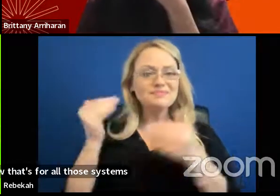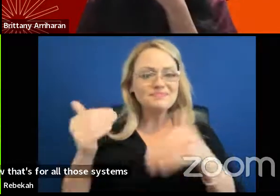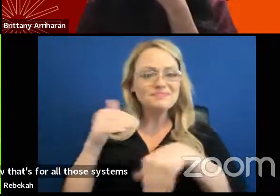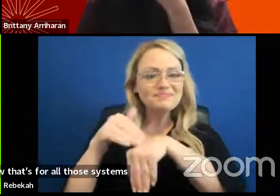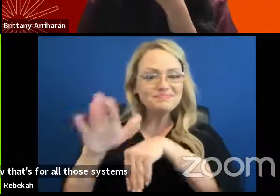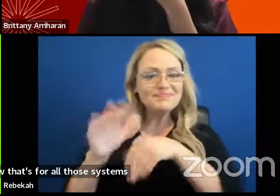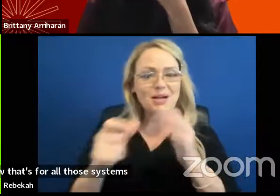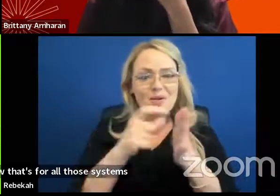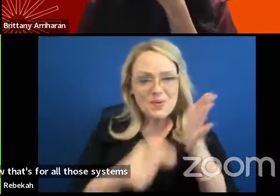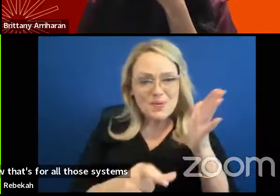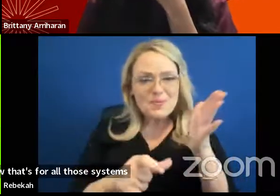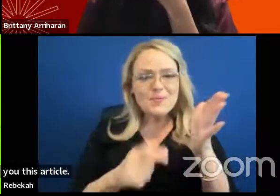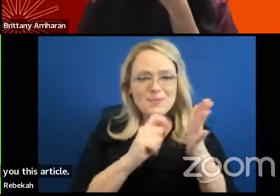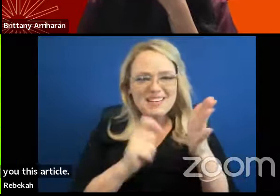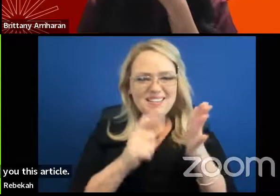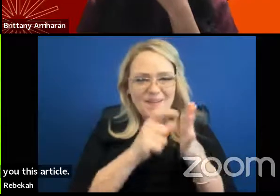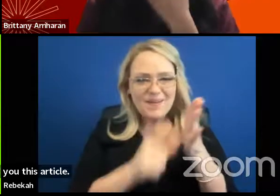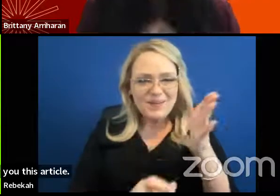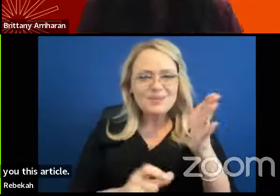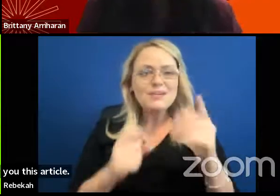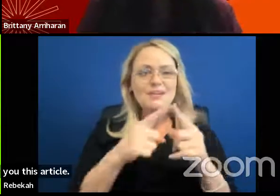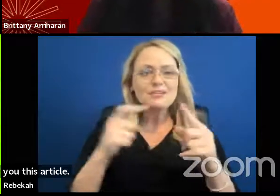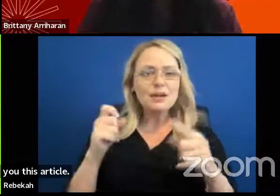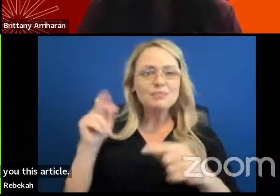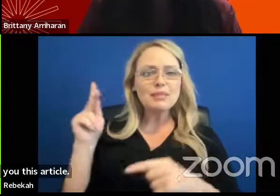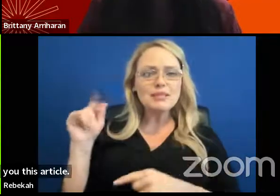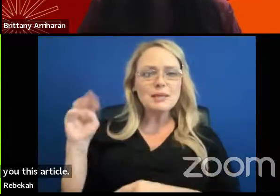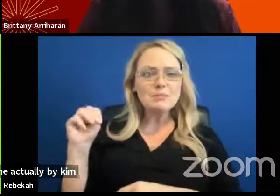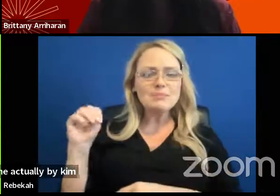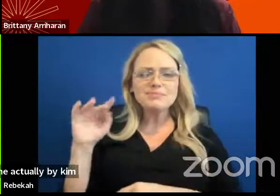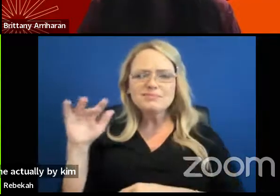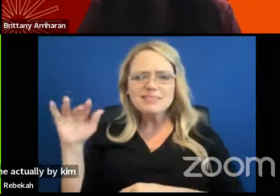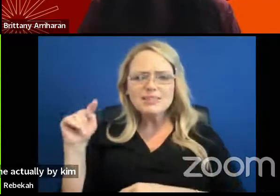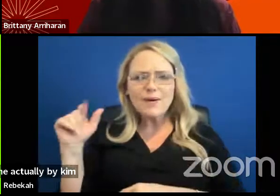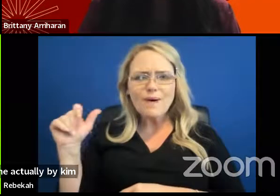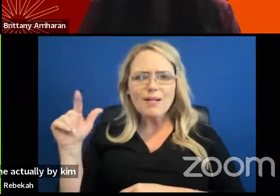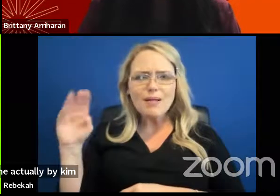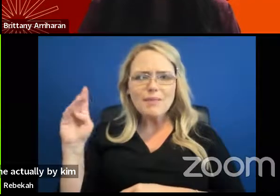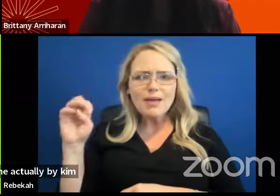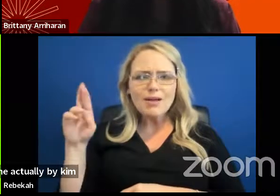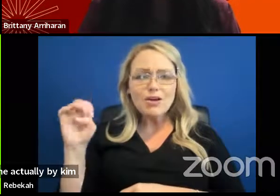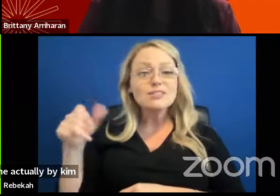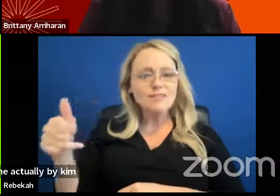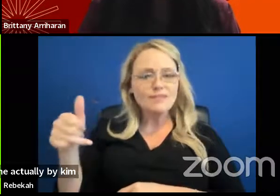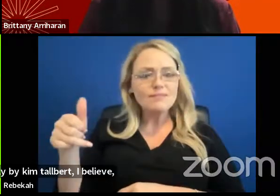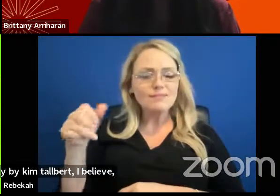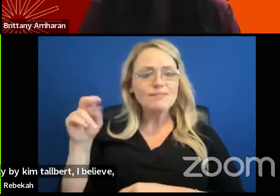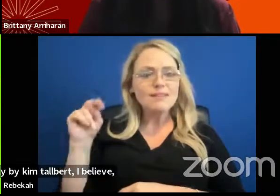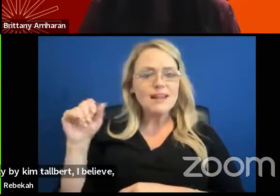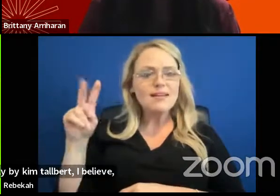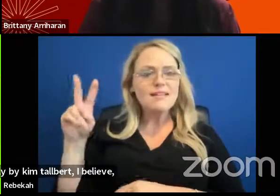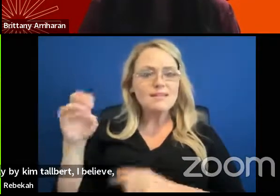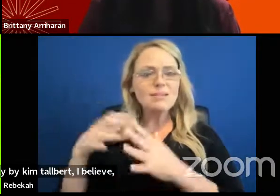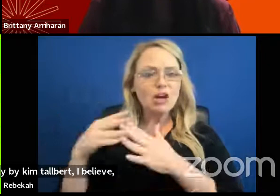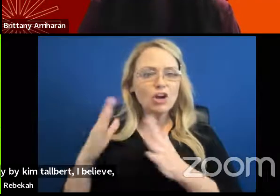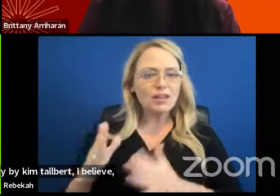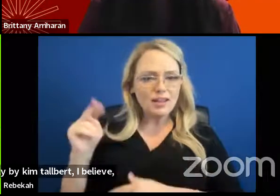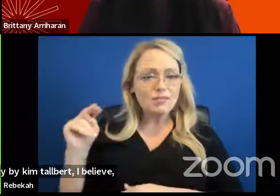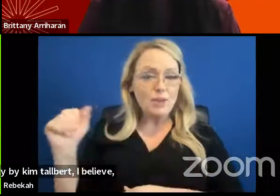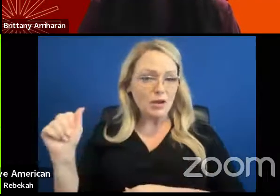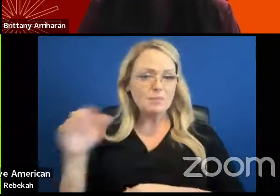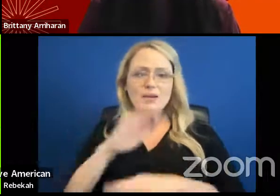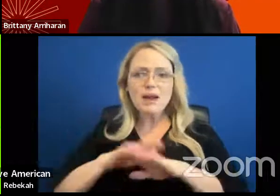article. There's one actually by Kim Tallbear, I believe, who is Native American. I'm not sure which community she belongs